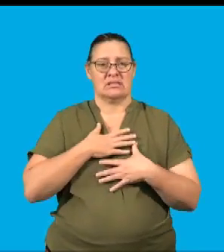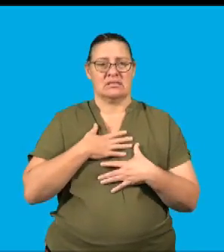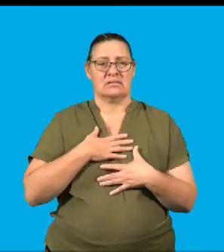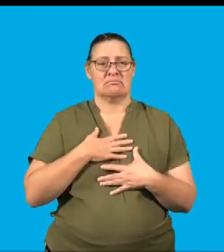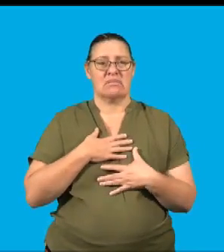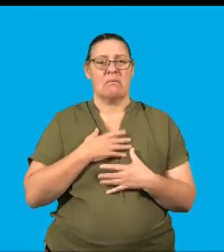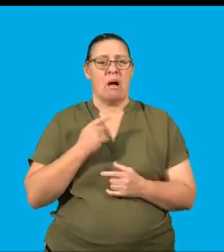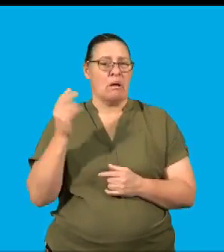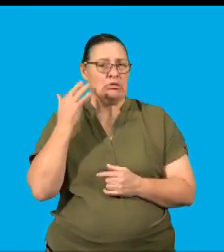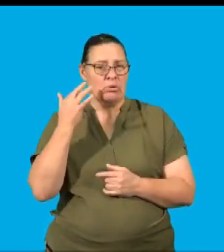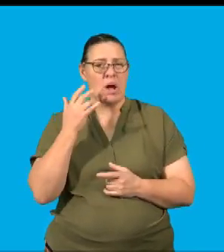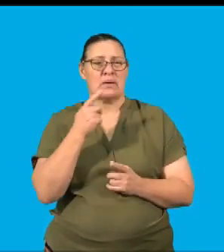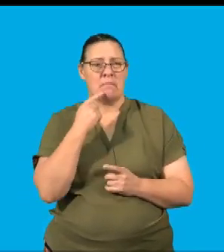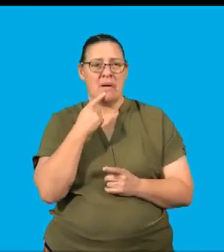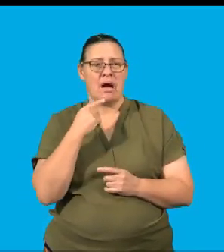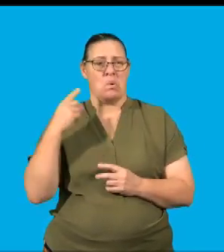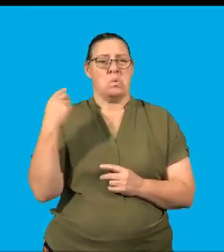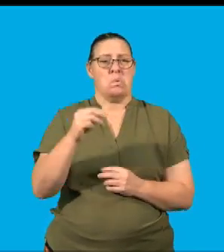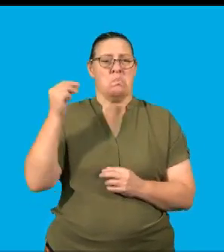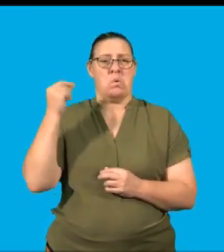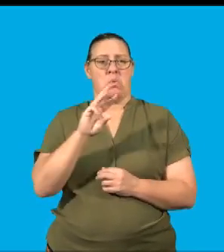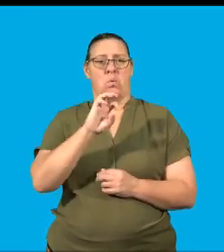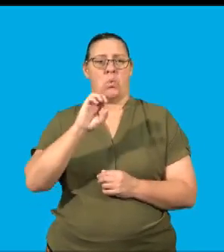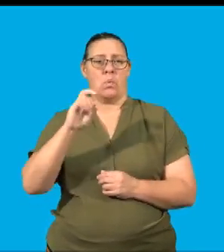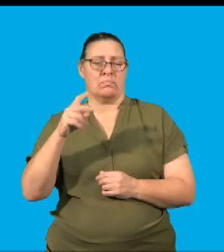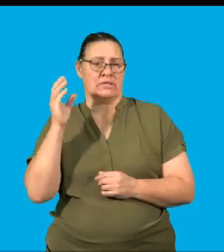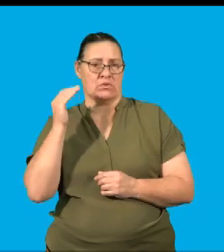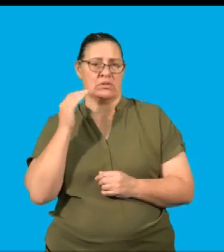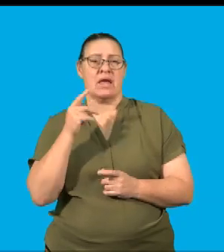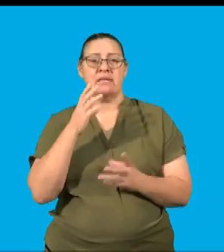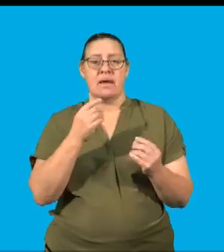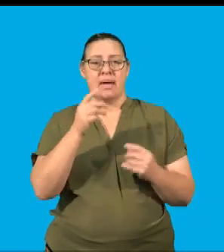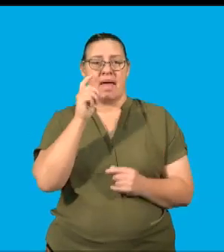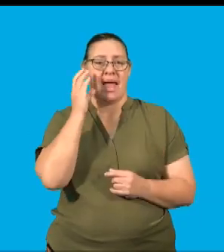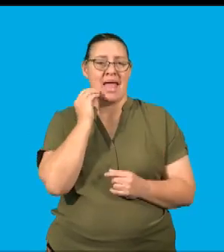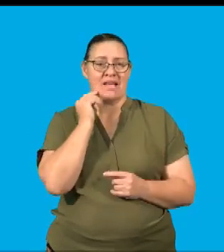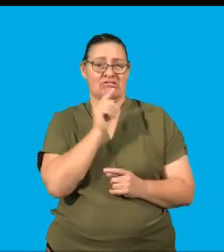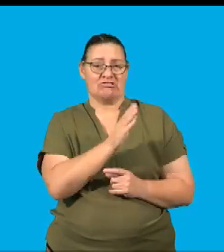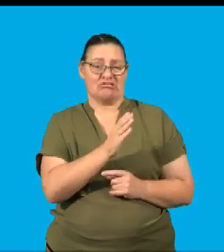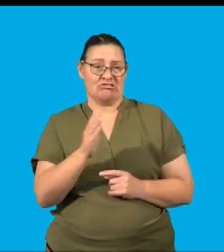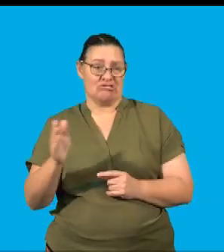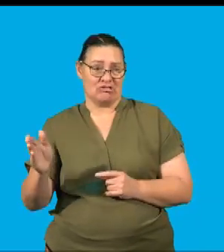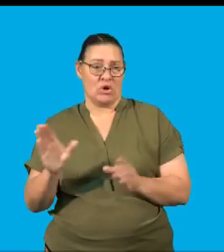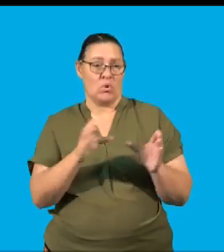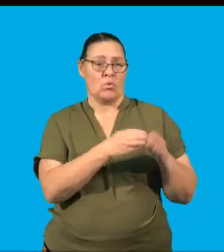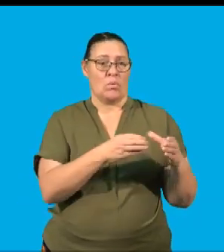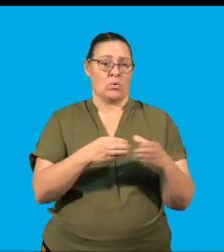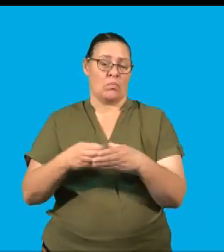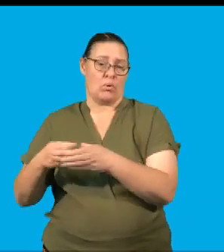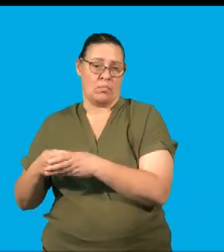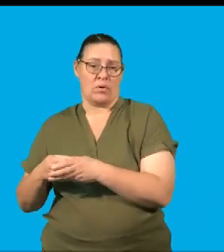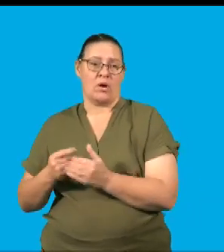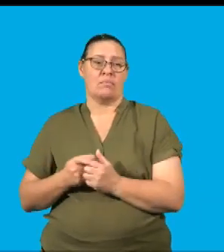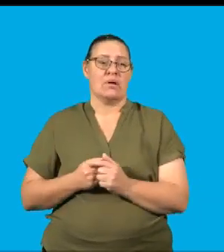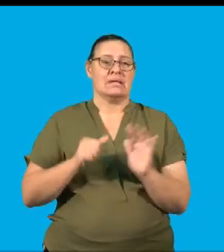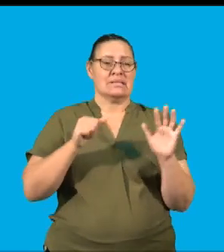whoop sound. Number of cases reported per age group is shown below. So we've got the age group. For people that are